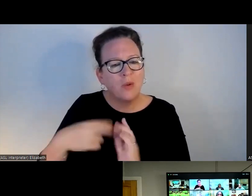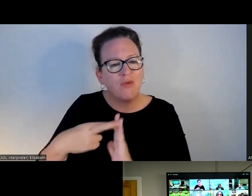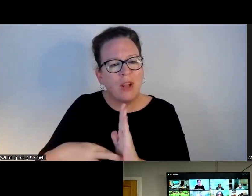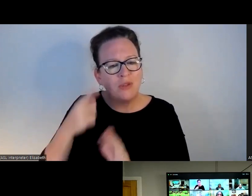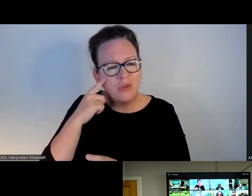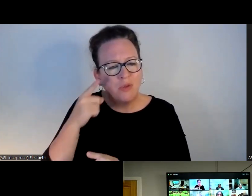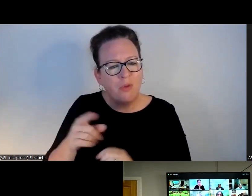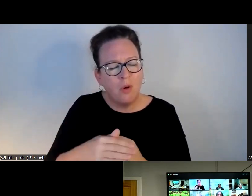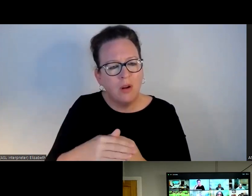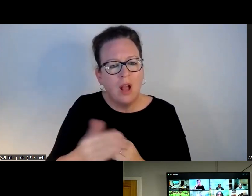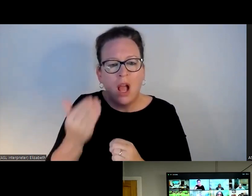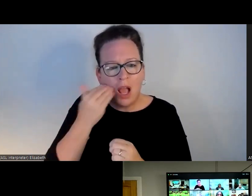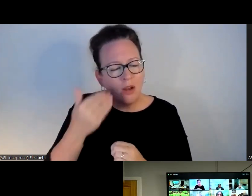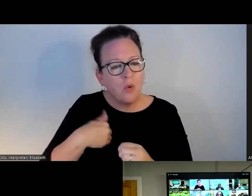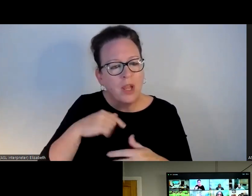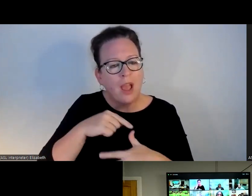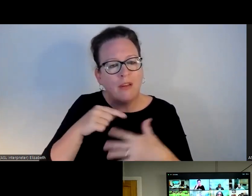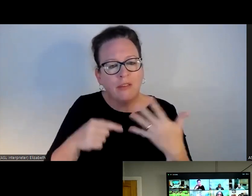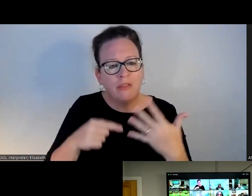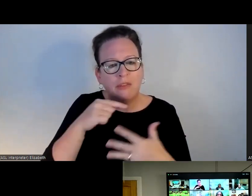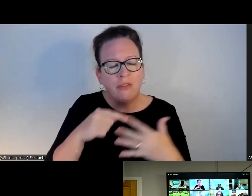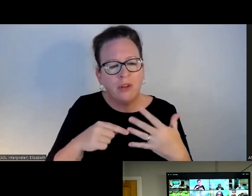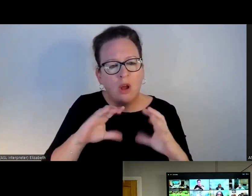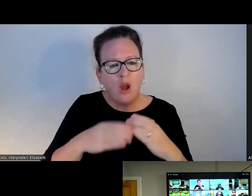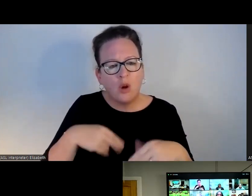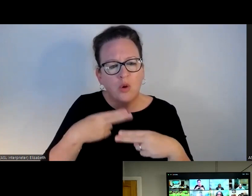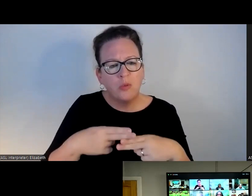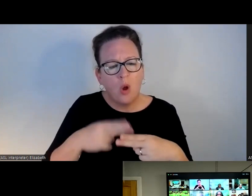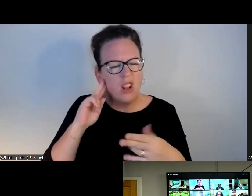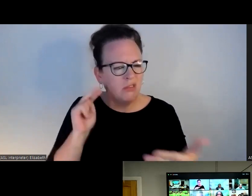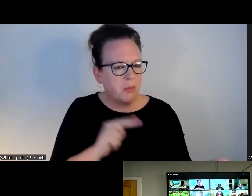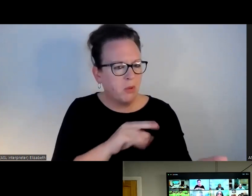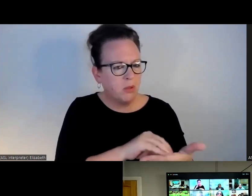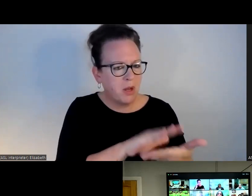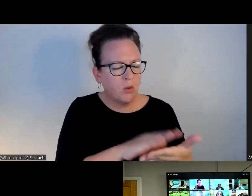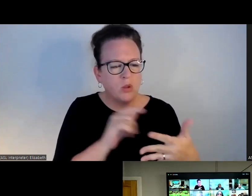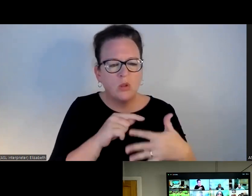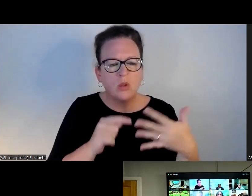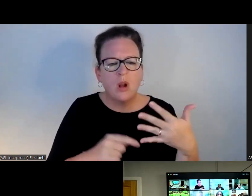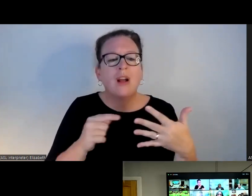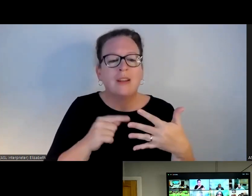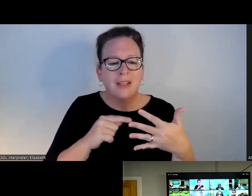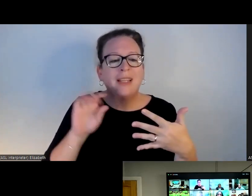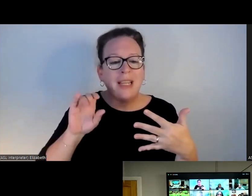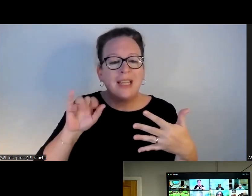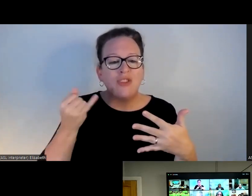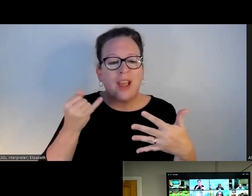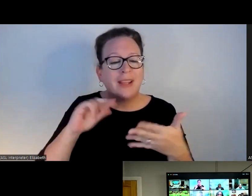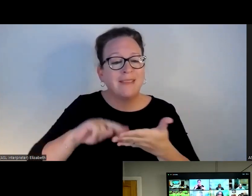There is a group called, I'm just looking at the notes actually. There's an EJ definition working